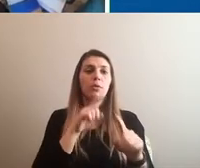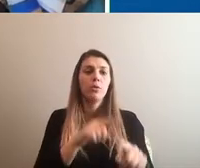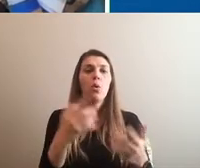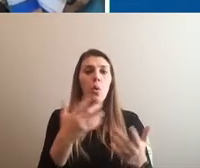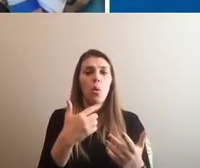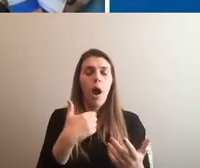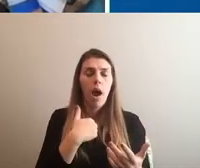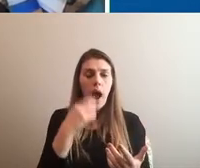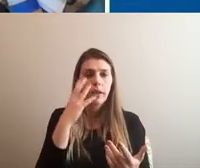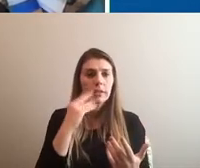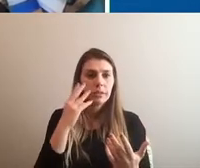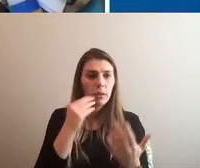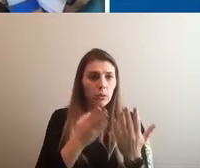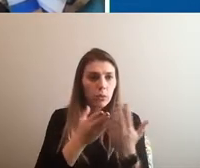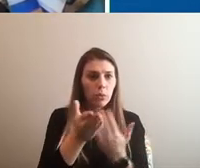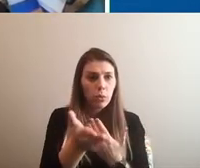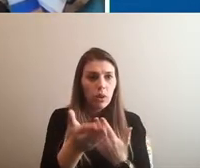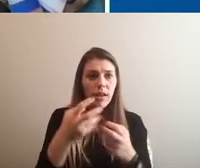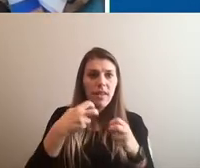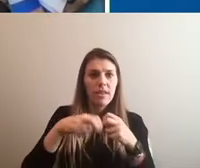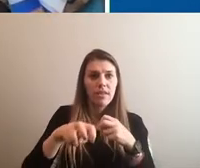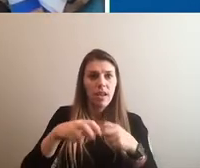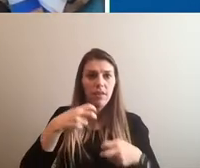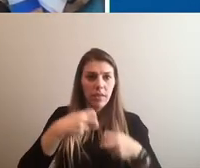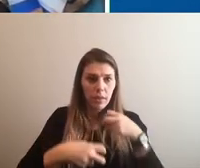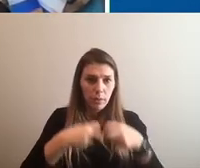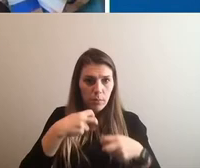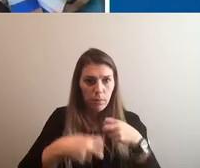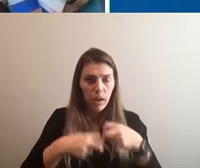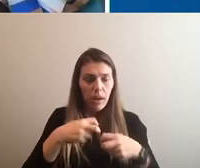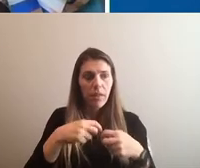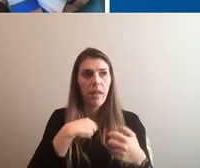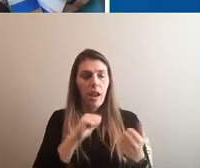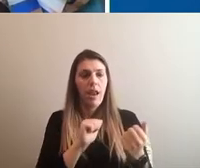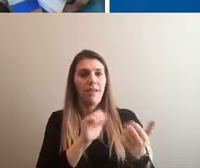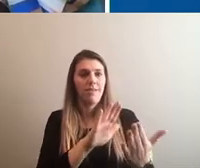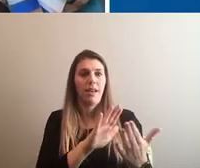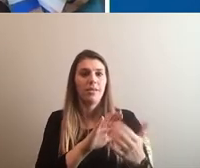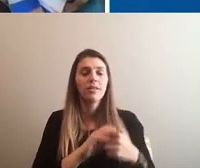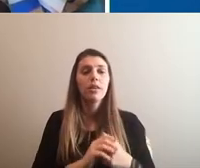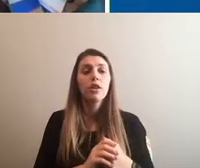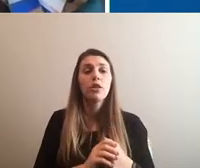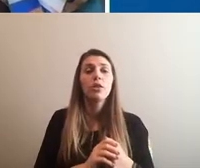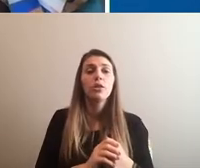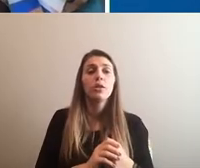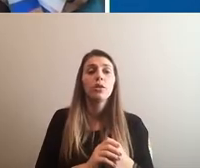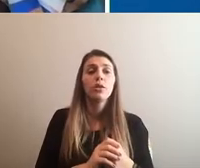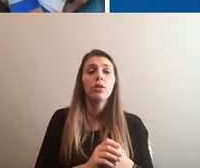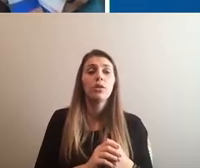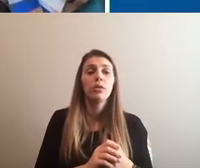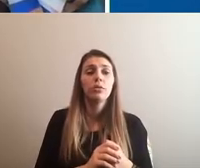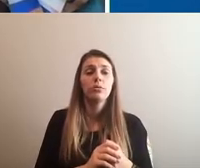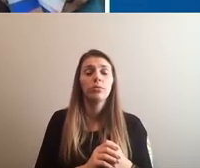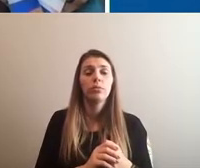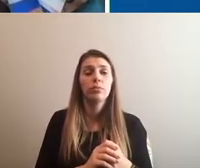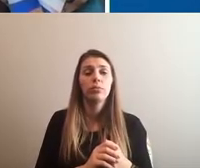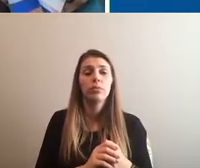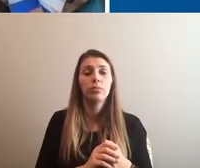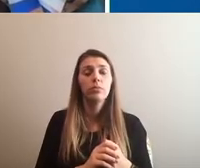going through, you know, the difficulty and the problems that she was facing. So she says that, you